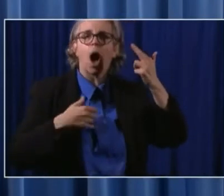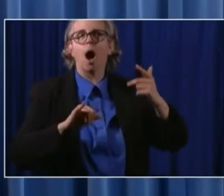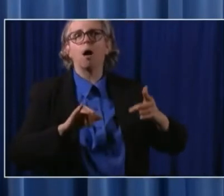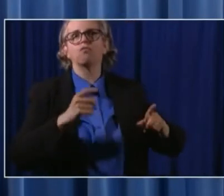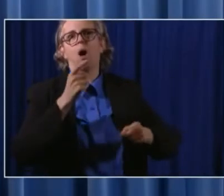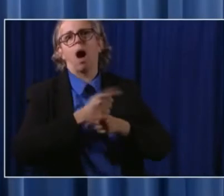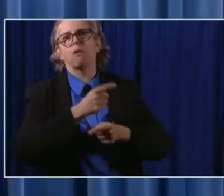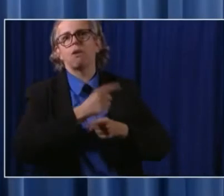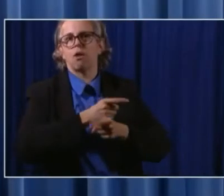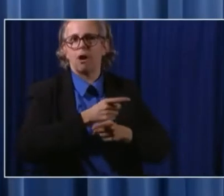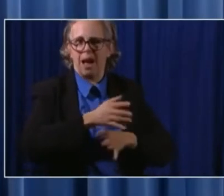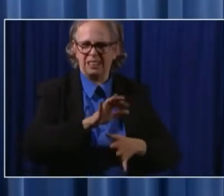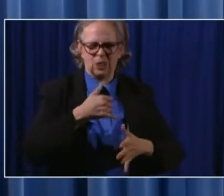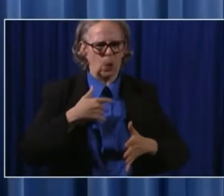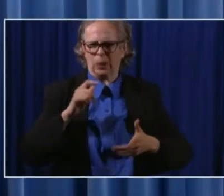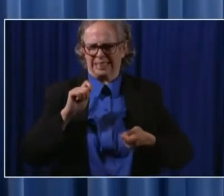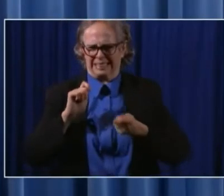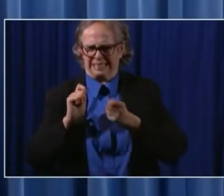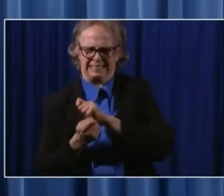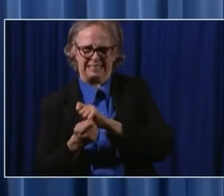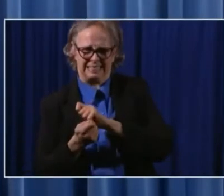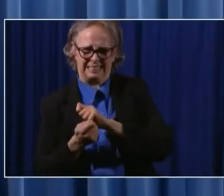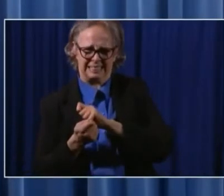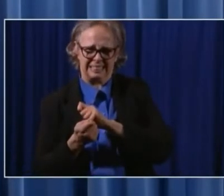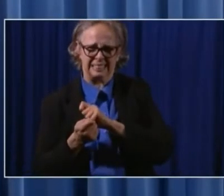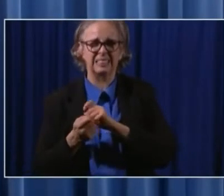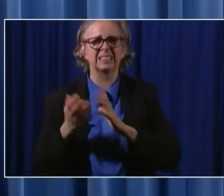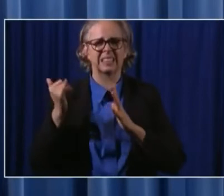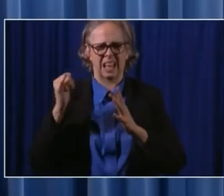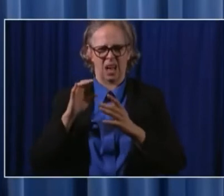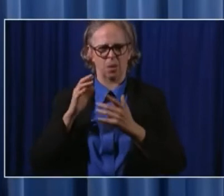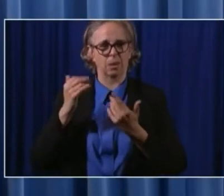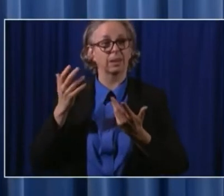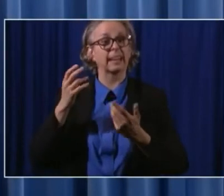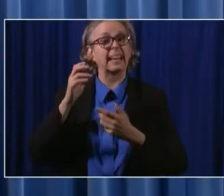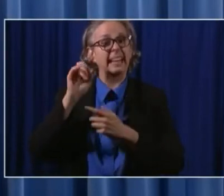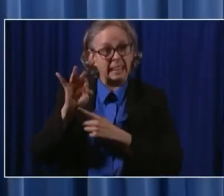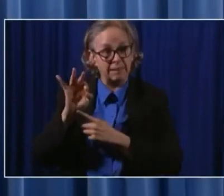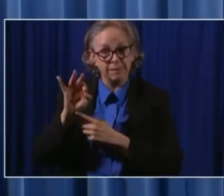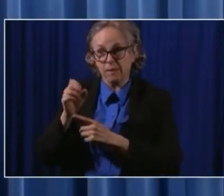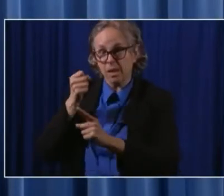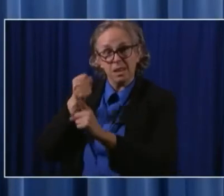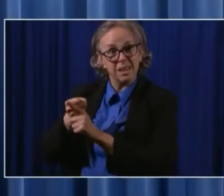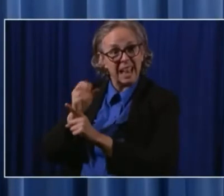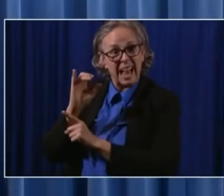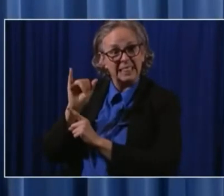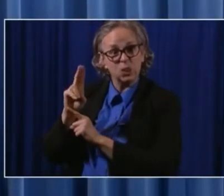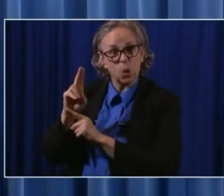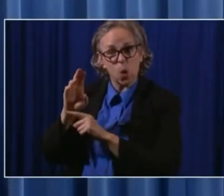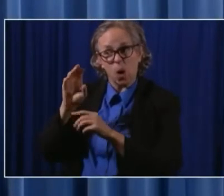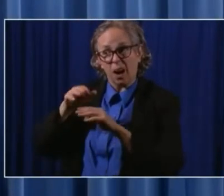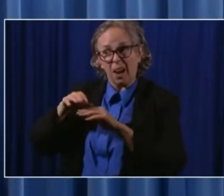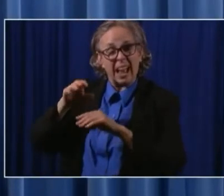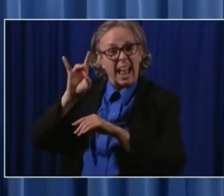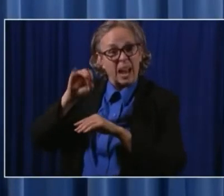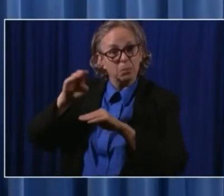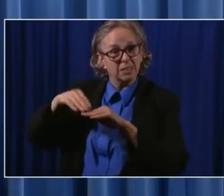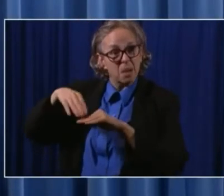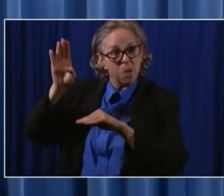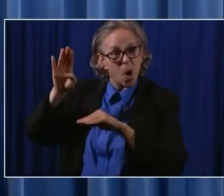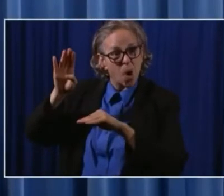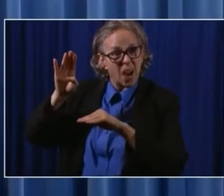county's hospital region exceeds 80%, which is what it is now, of normal capacity, and this is what we're adding, and